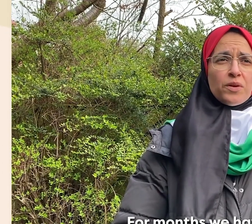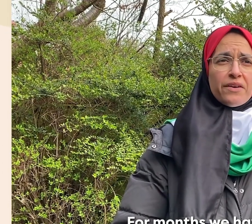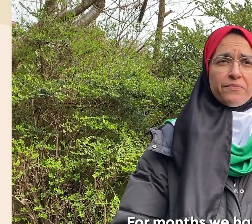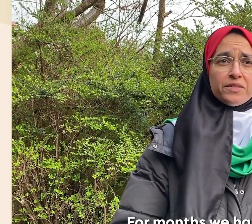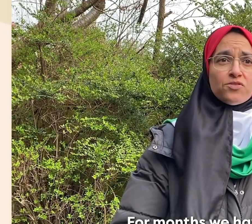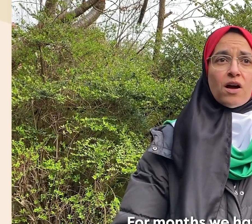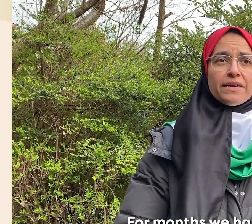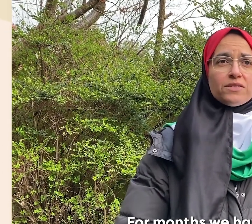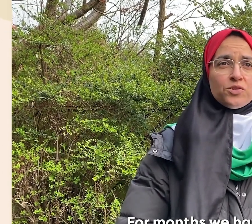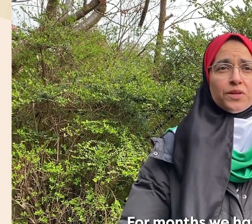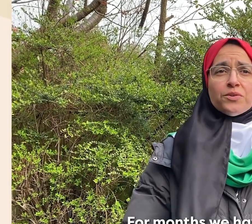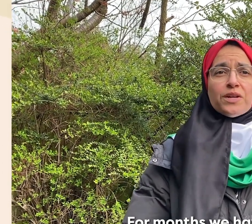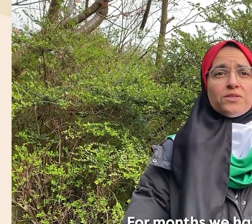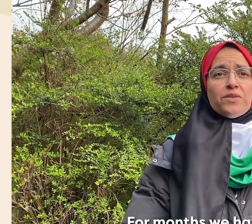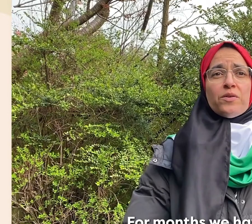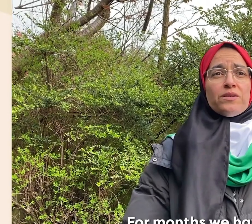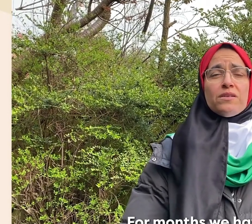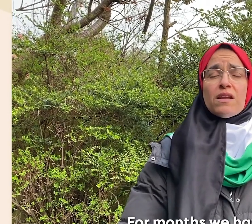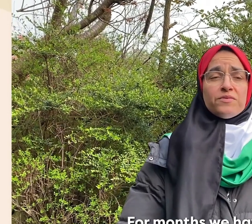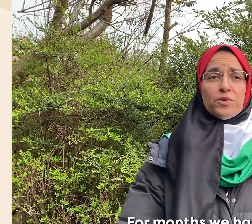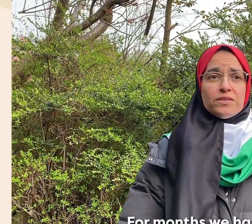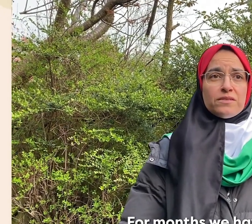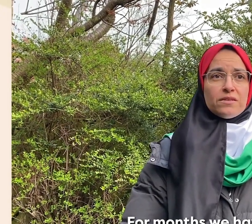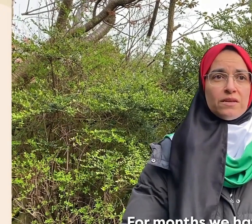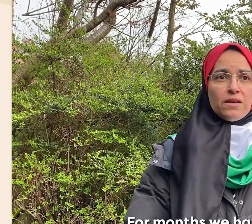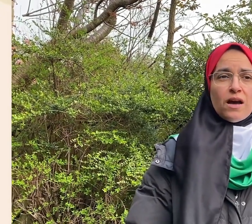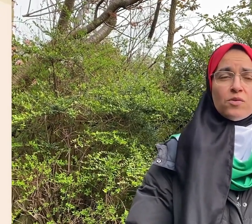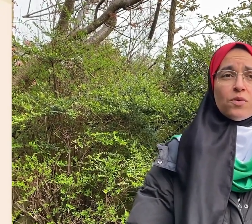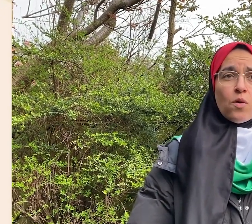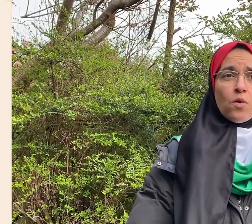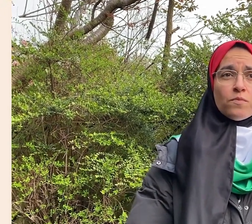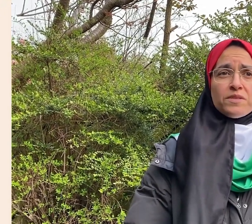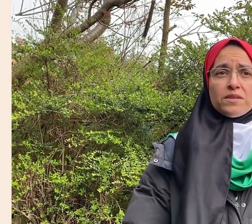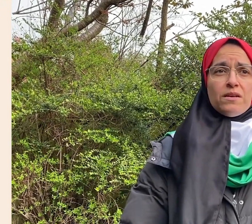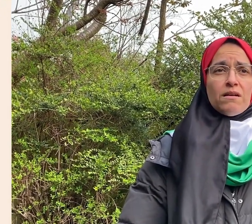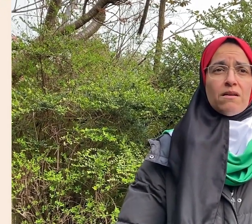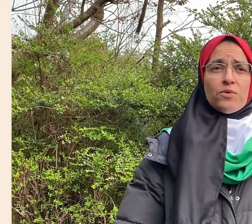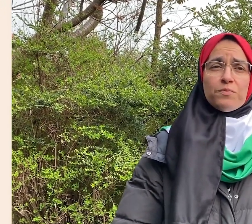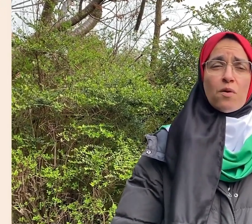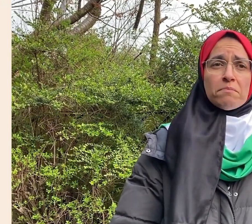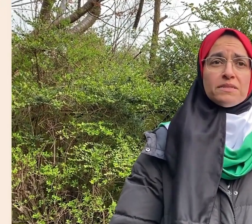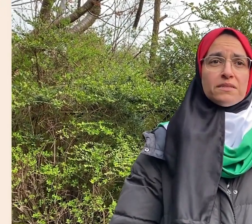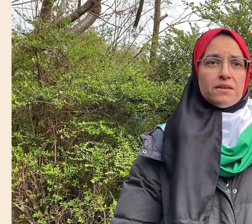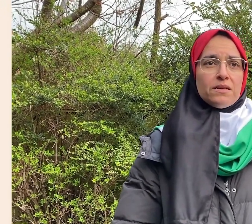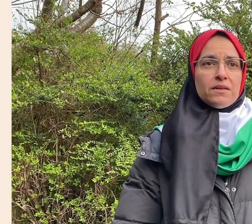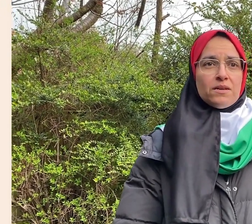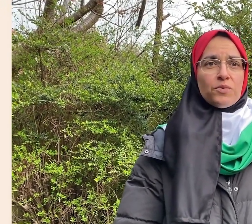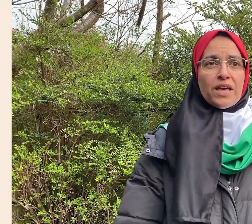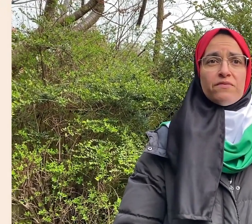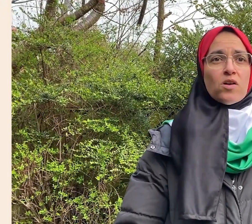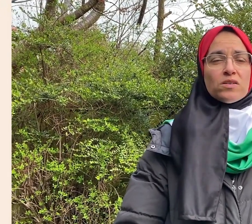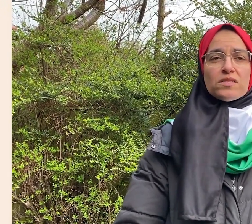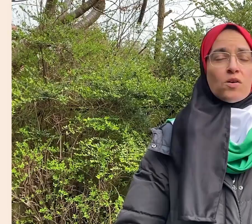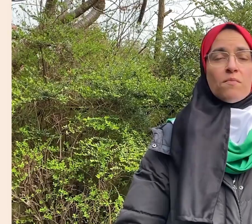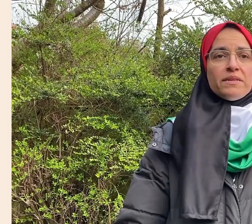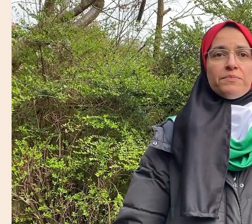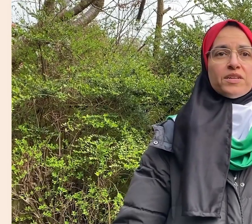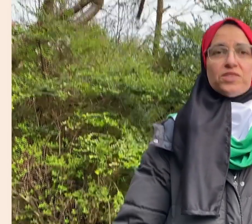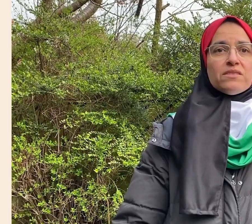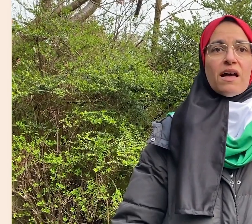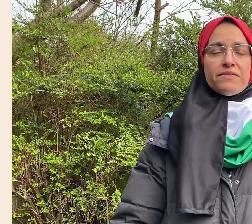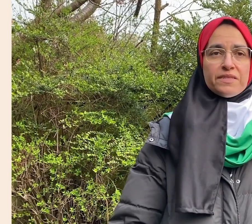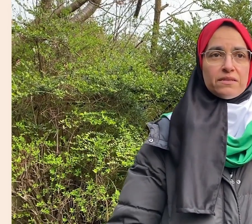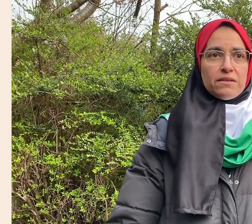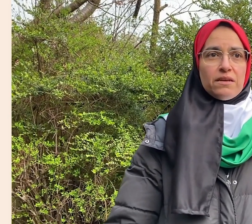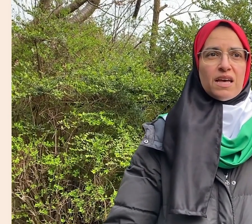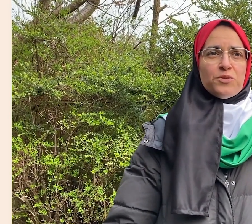months, we have been trying to reunite with our loved ones. Our homes were bombed. We have lost so many